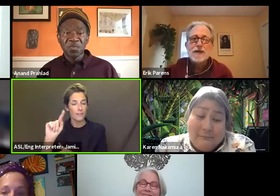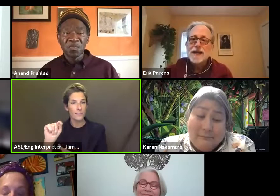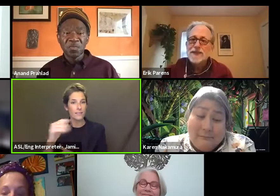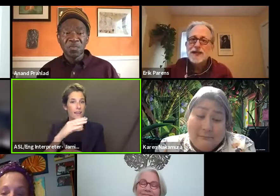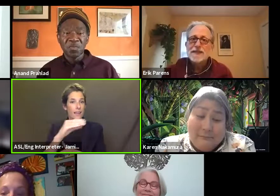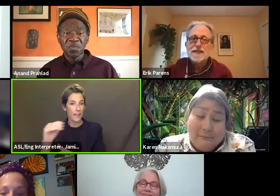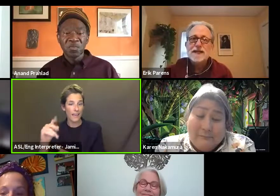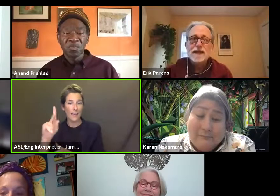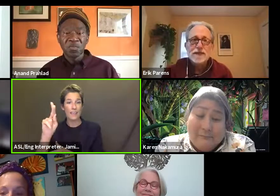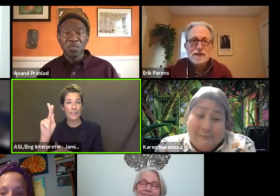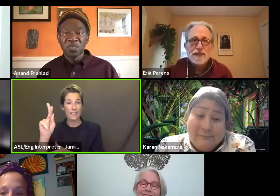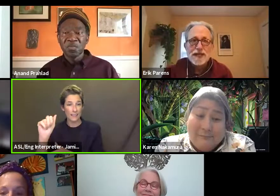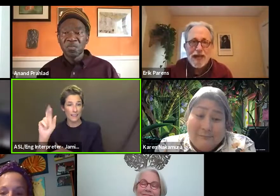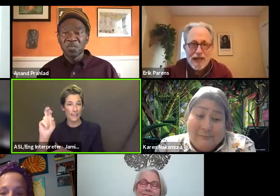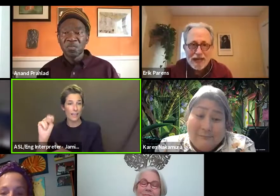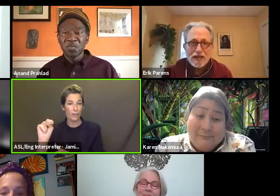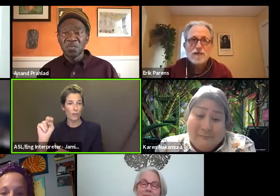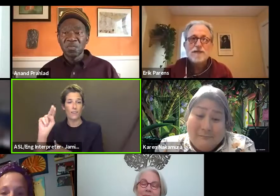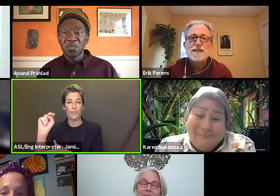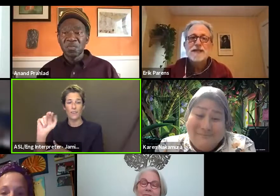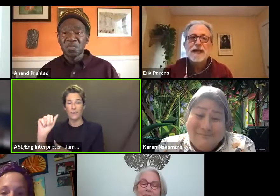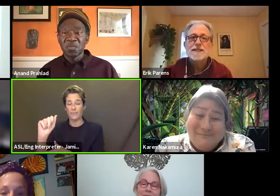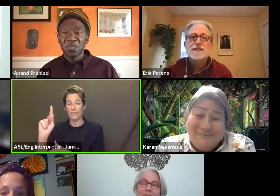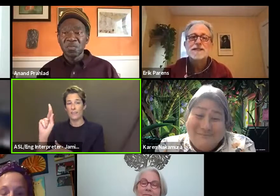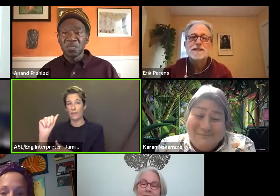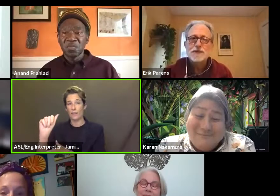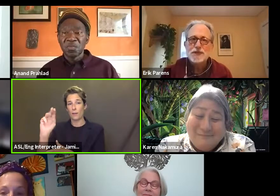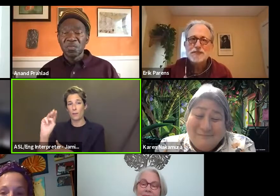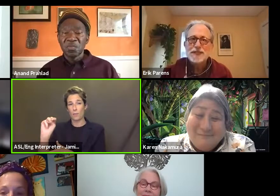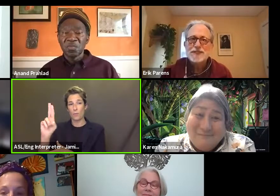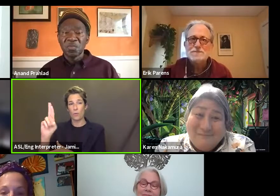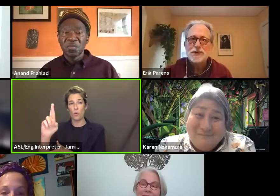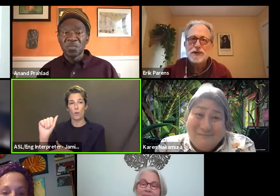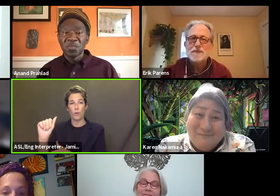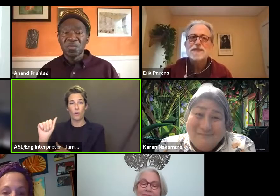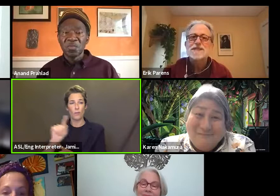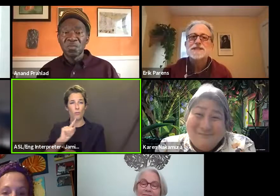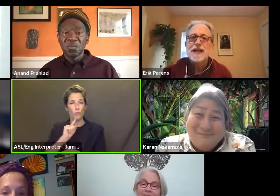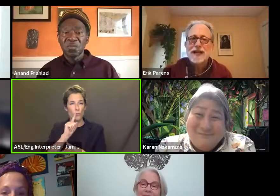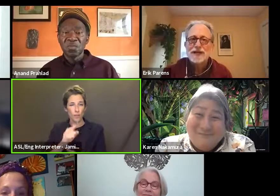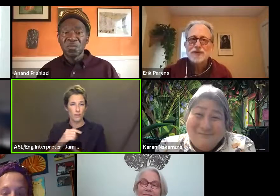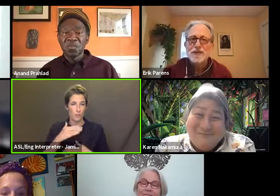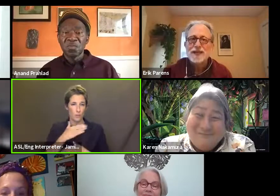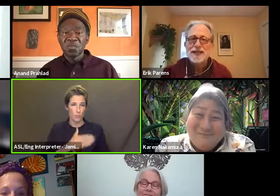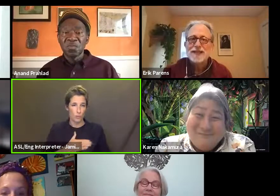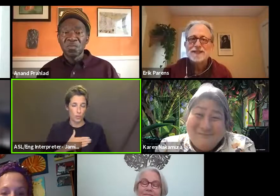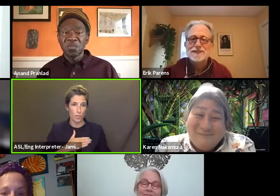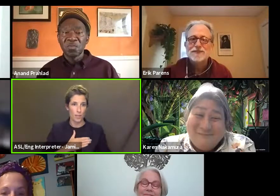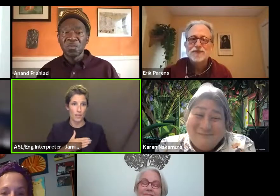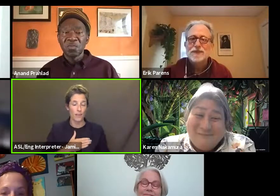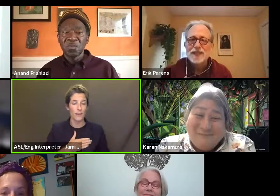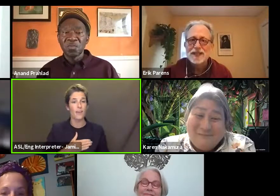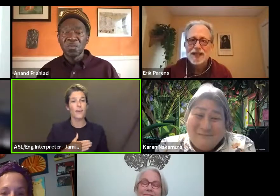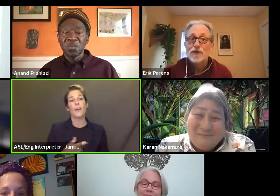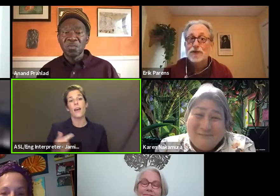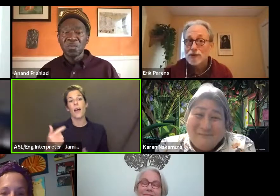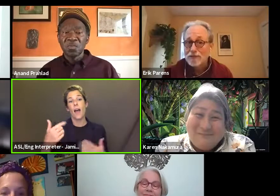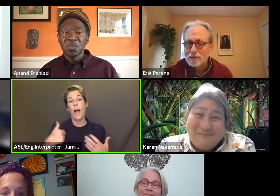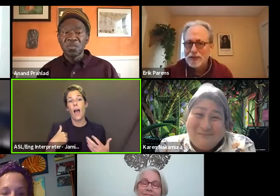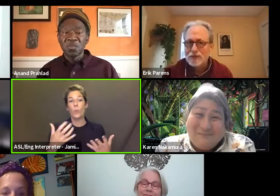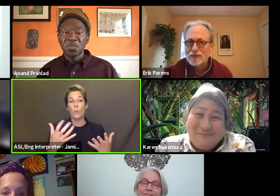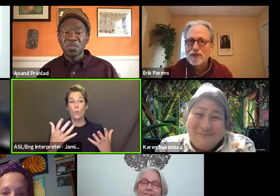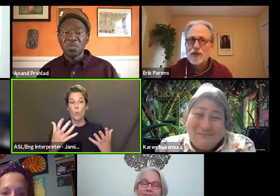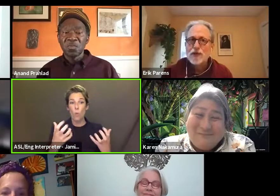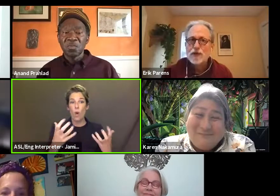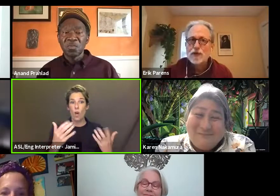I don't have anything other to add other than to ask Liz, would you please put up the slide where we get to formally thank all